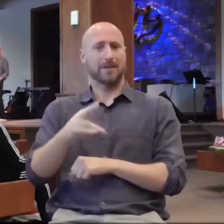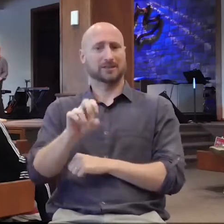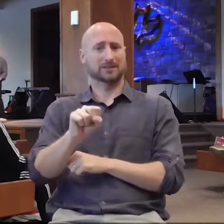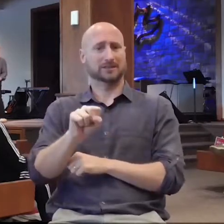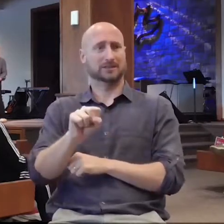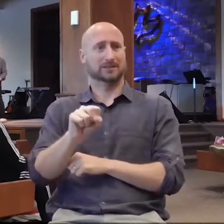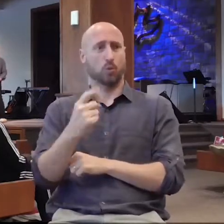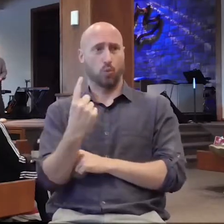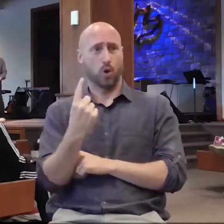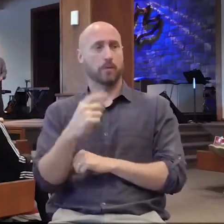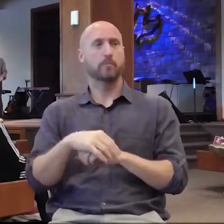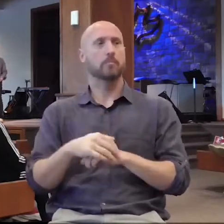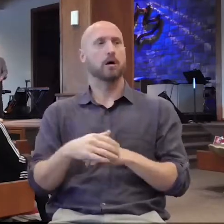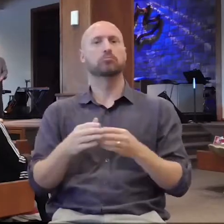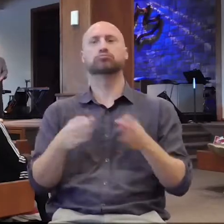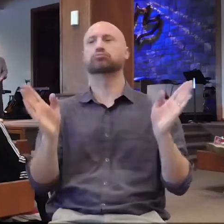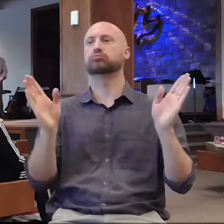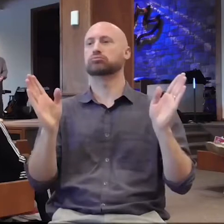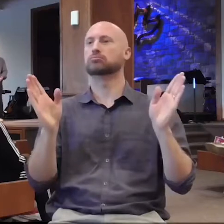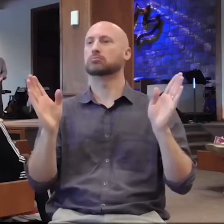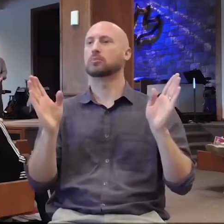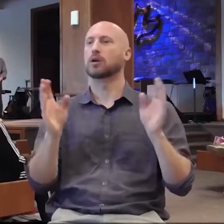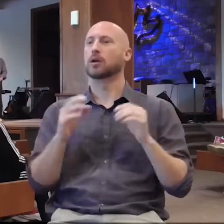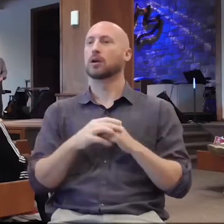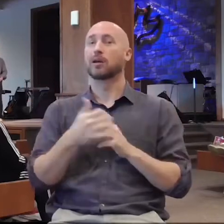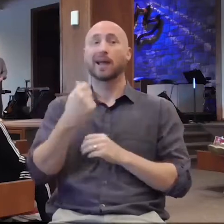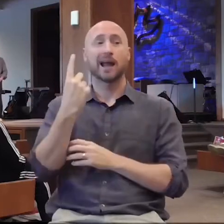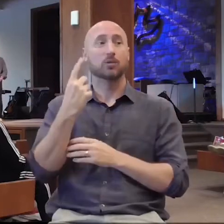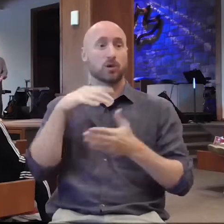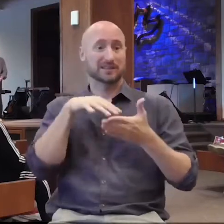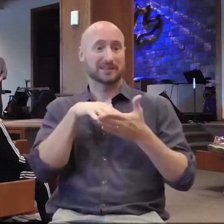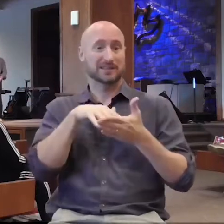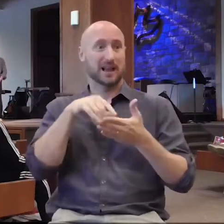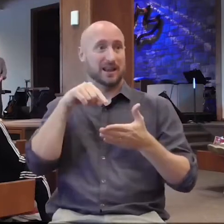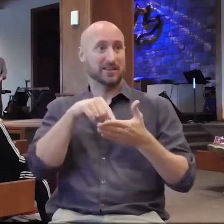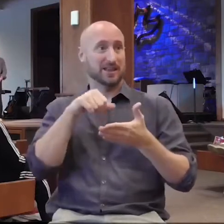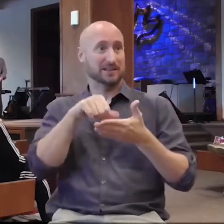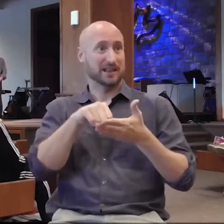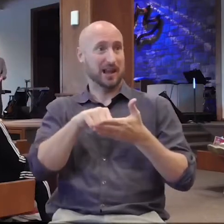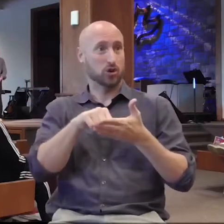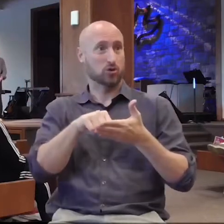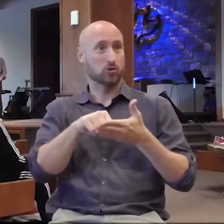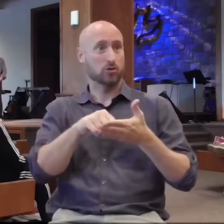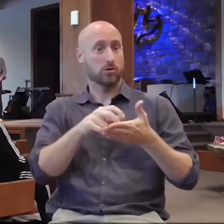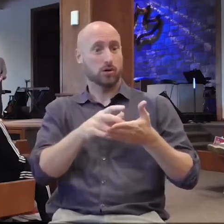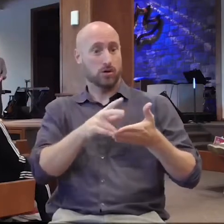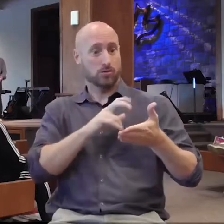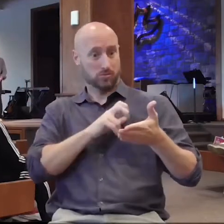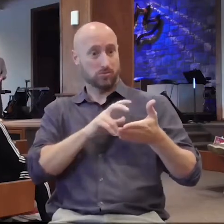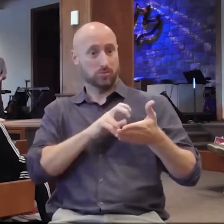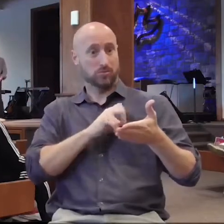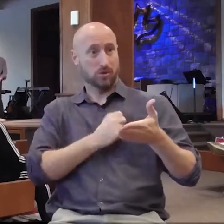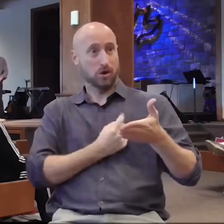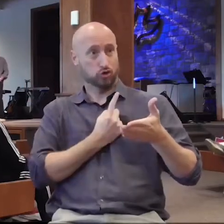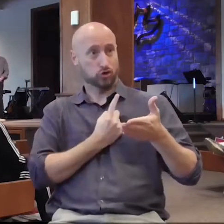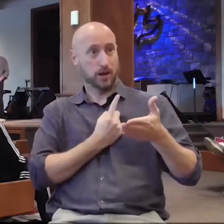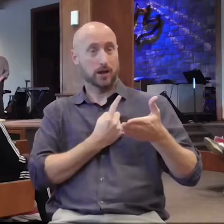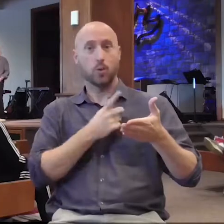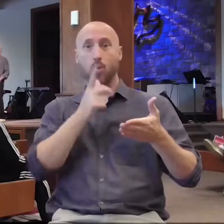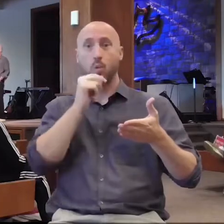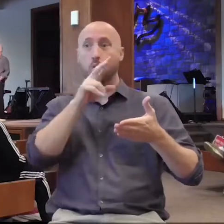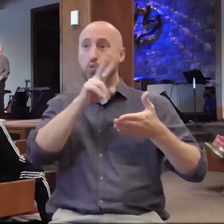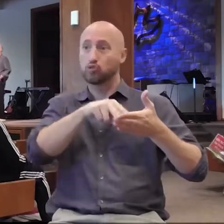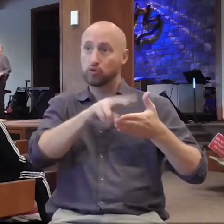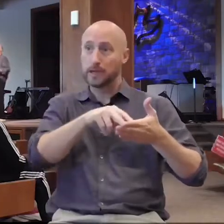who is studying through this letter to the church of Ephesus, first of all, there's a blessing for those who read and those who